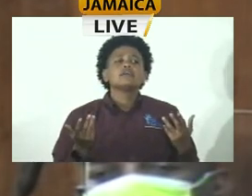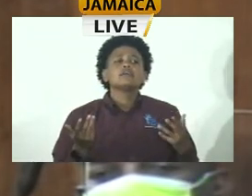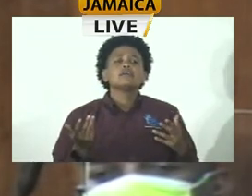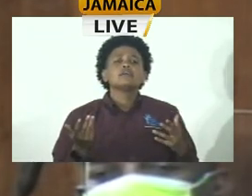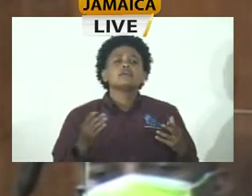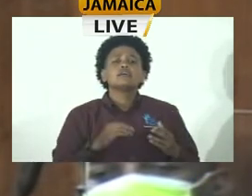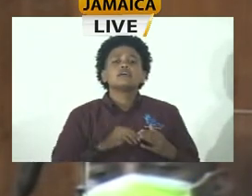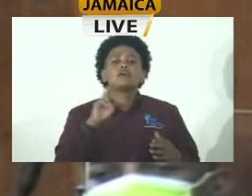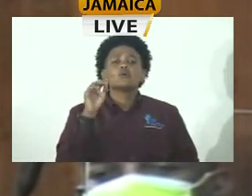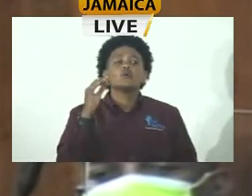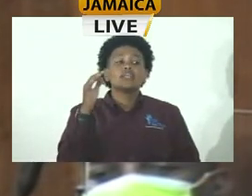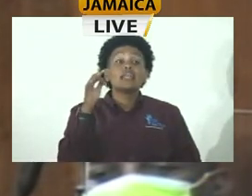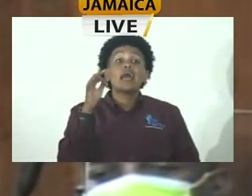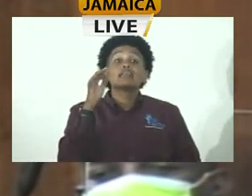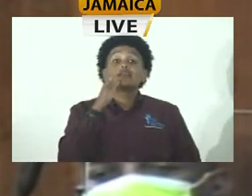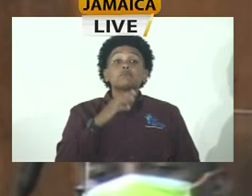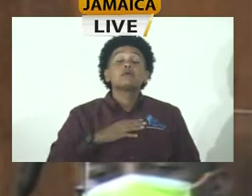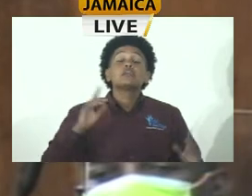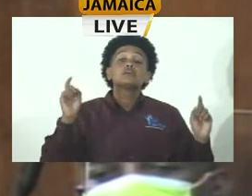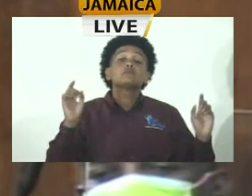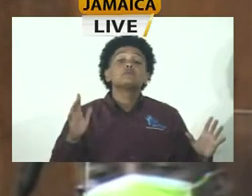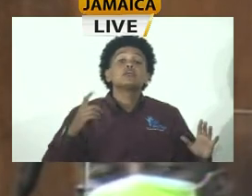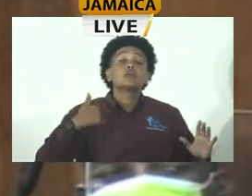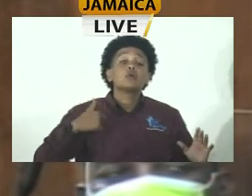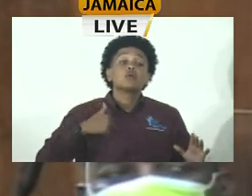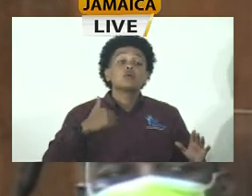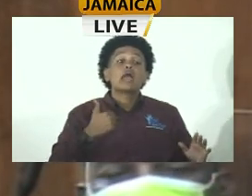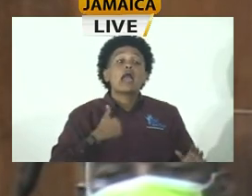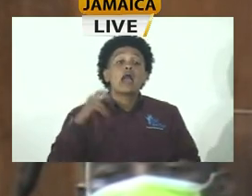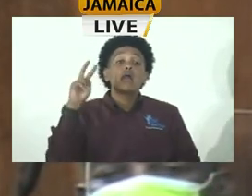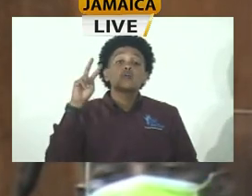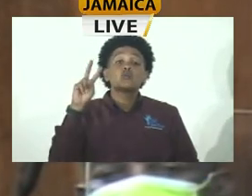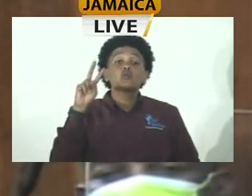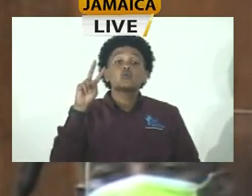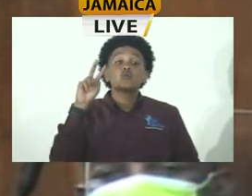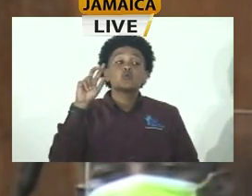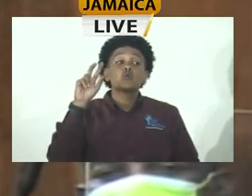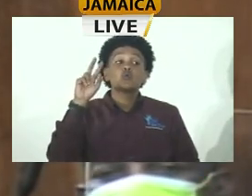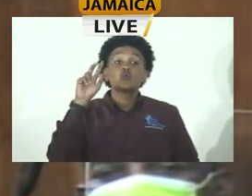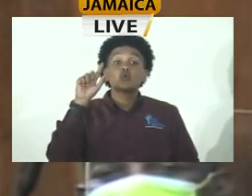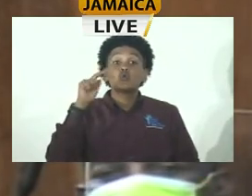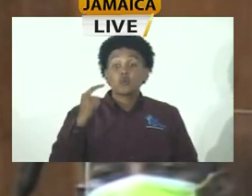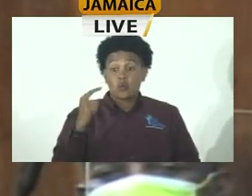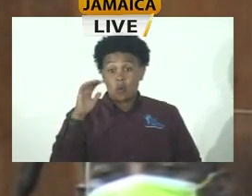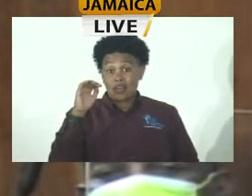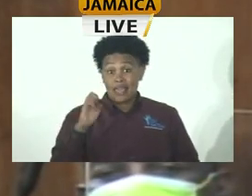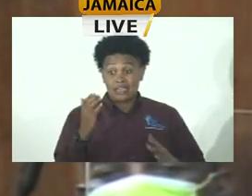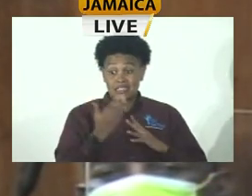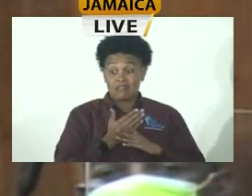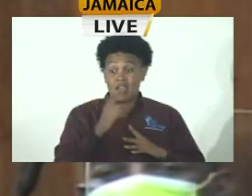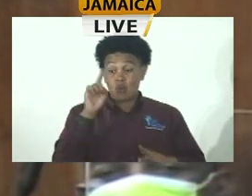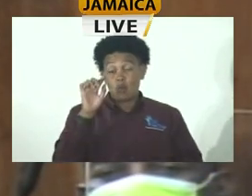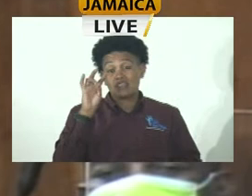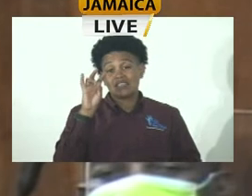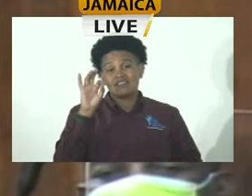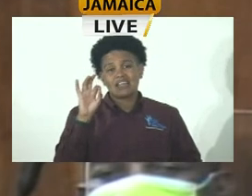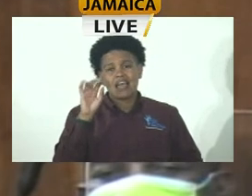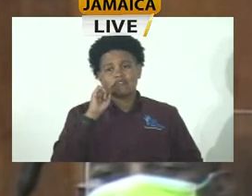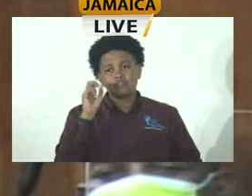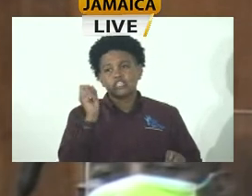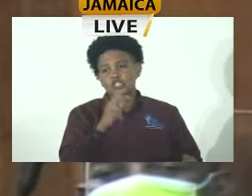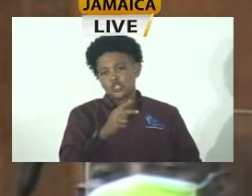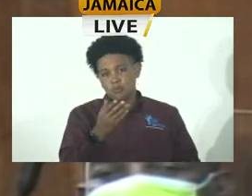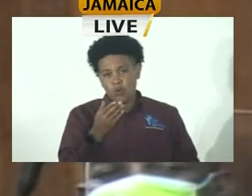in 2019 madam speaker we had 221 cases filed 179 disposal